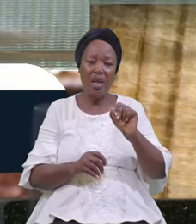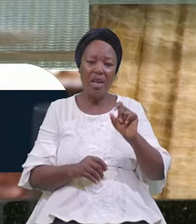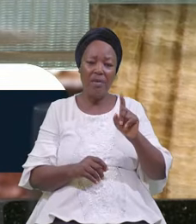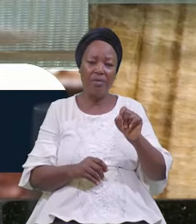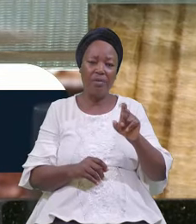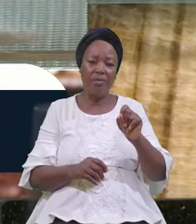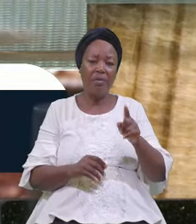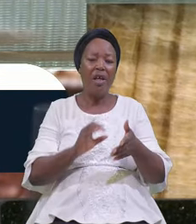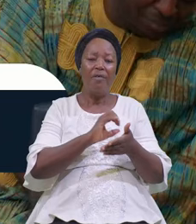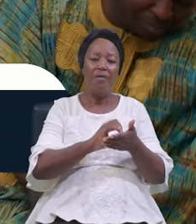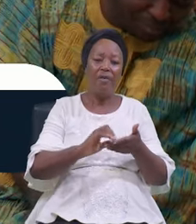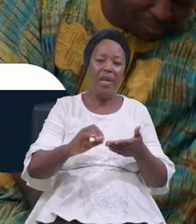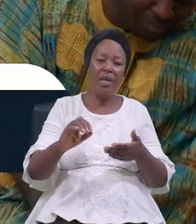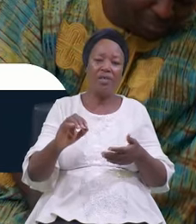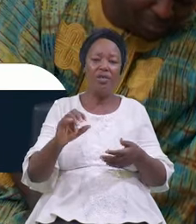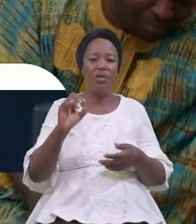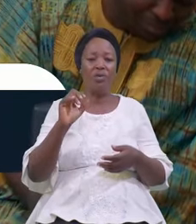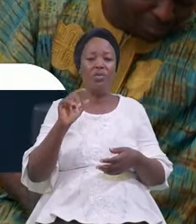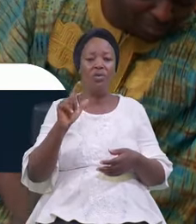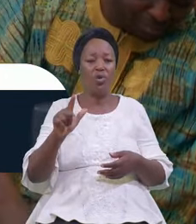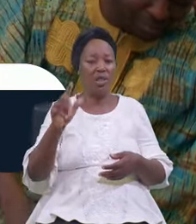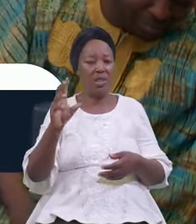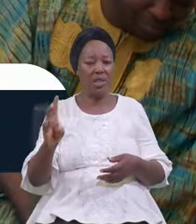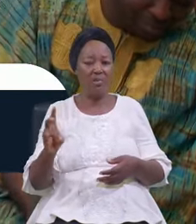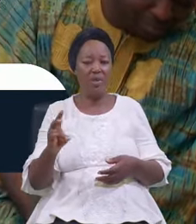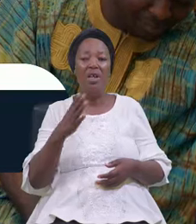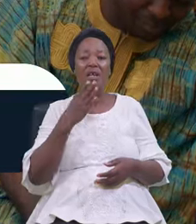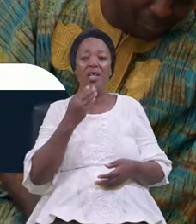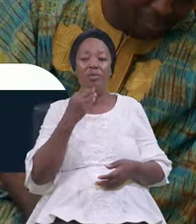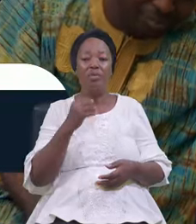Hebrews chapter 11, and I'm reading from verse 27.